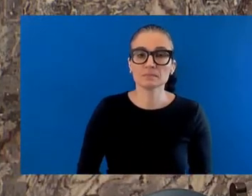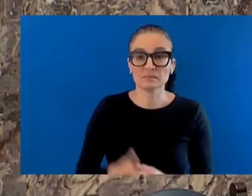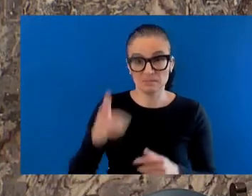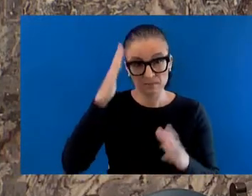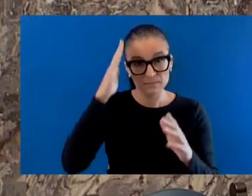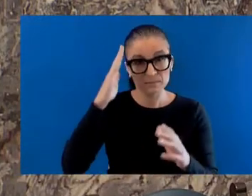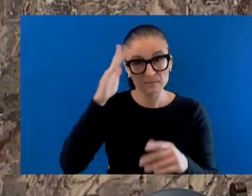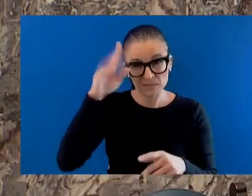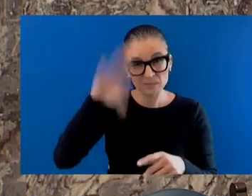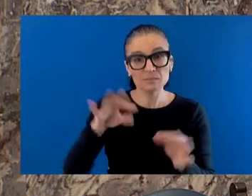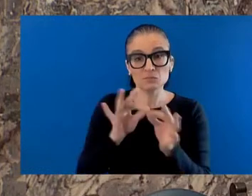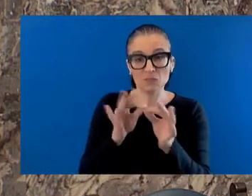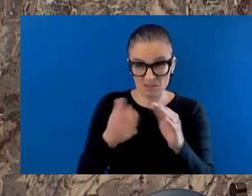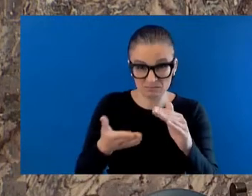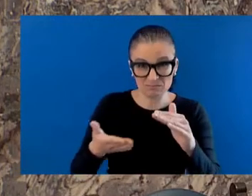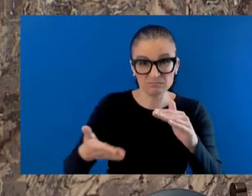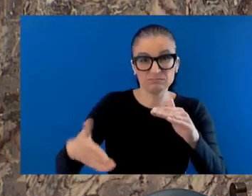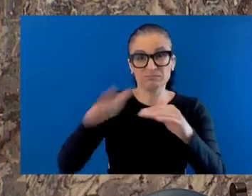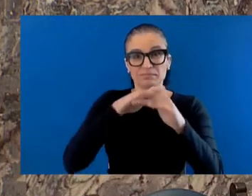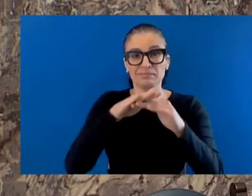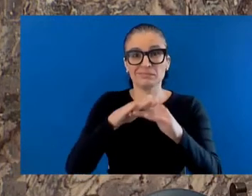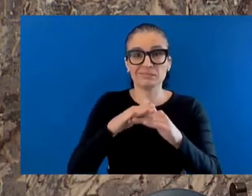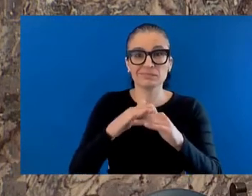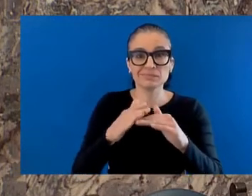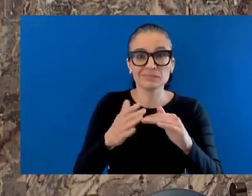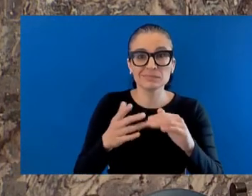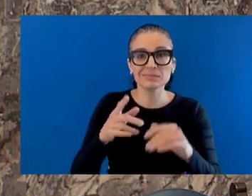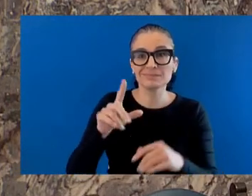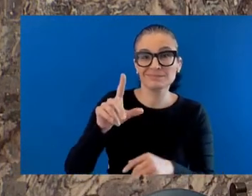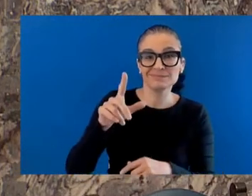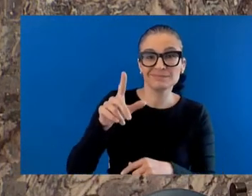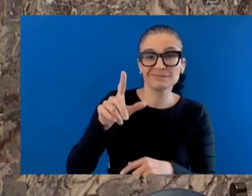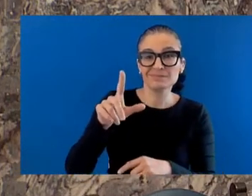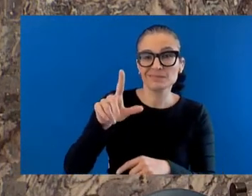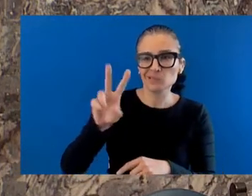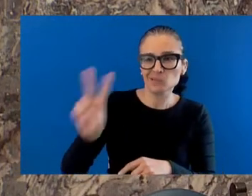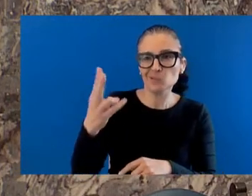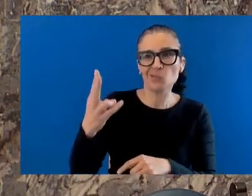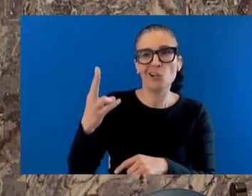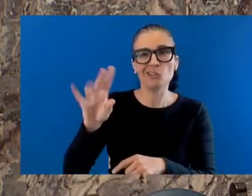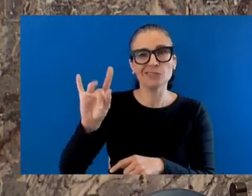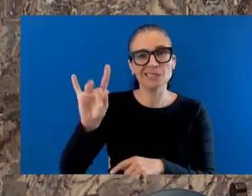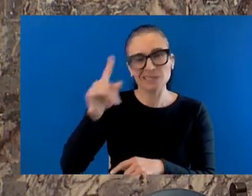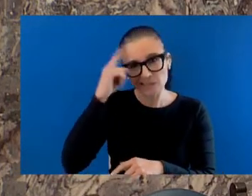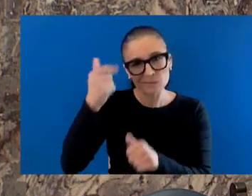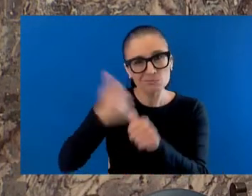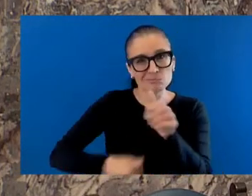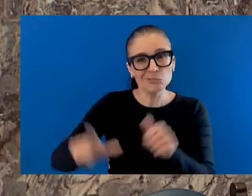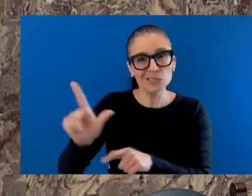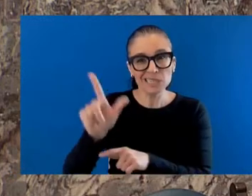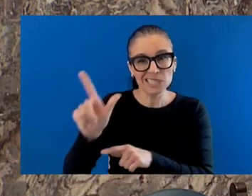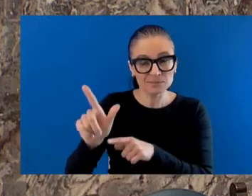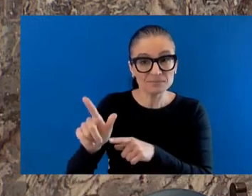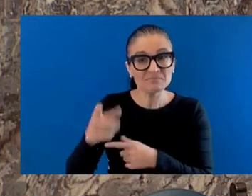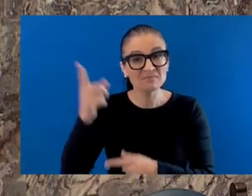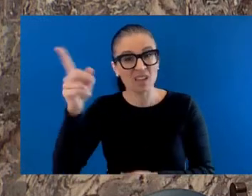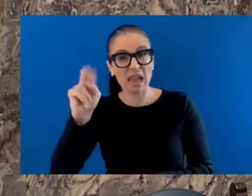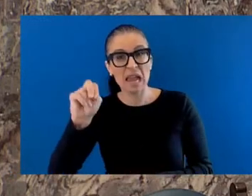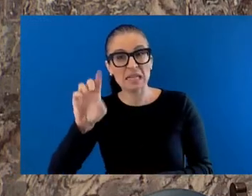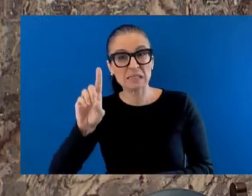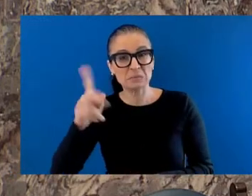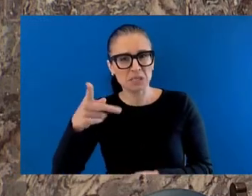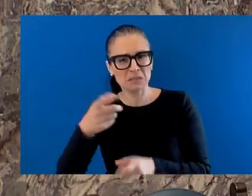caused the highest gas prices and gas taxes in Canada, but instead of cutting taxes, the NDP have